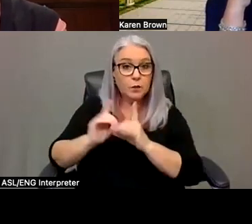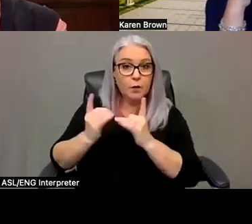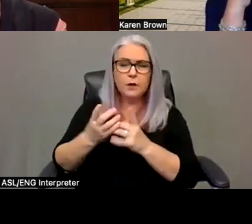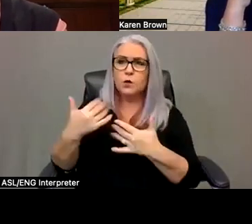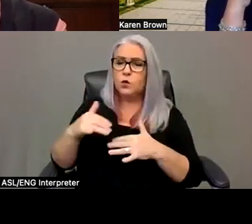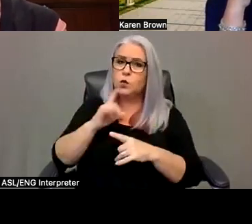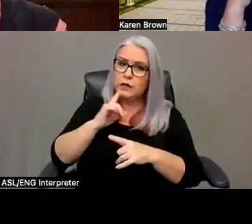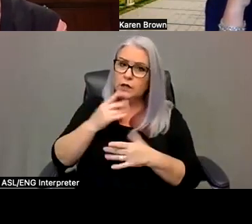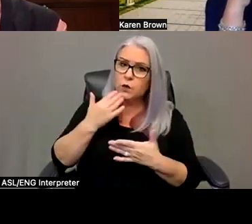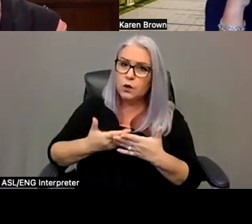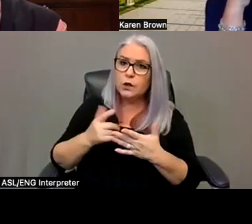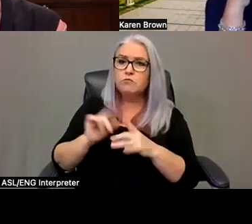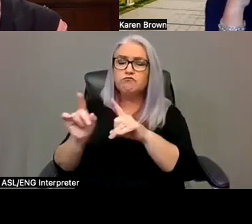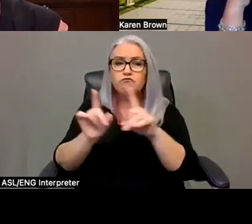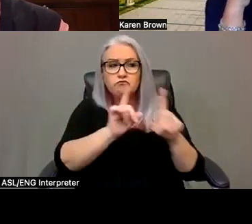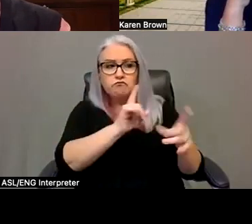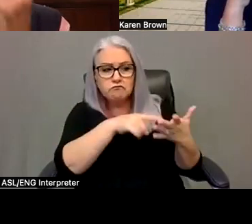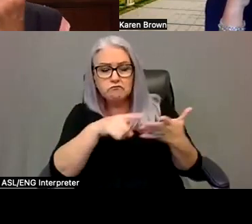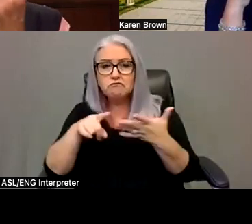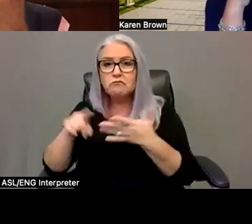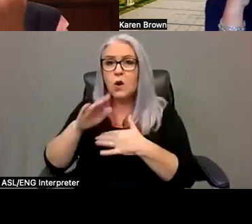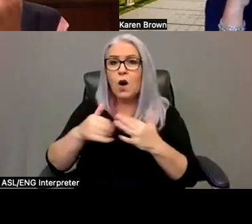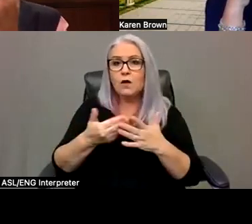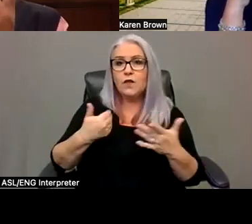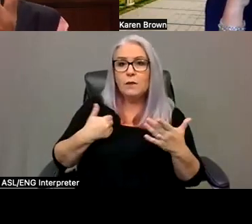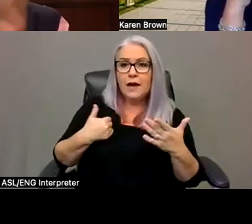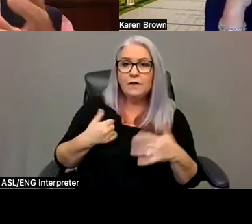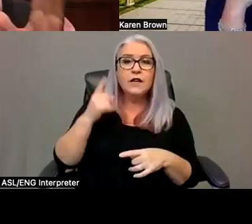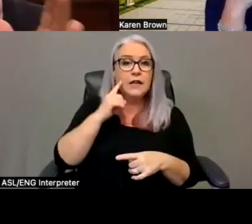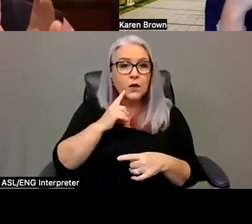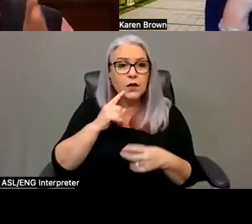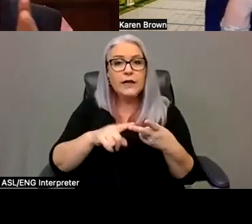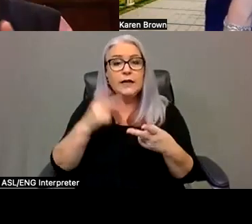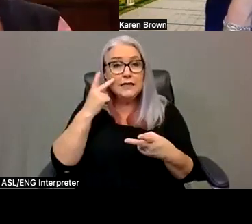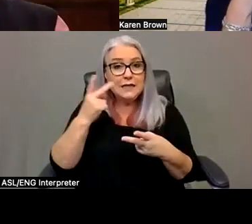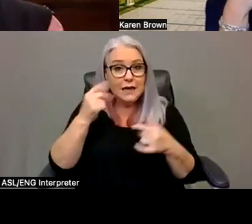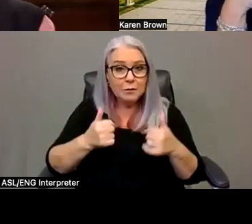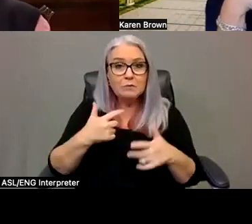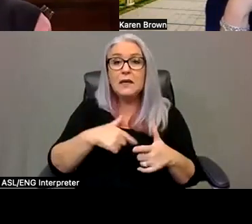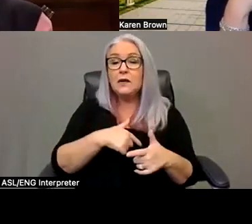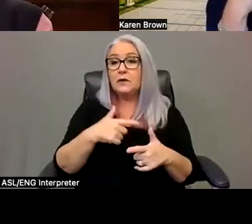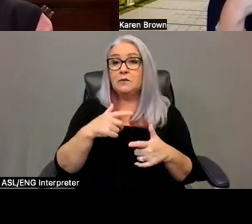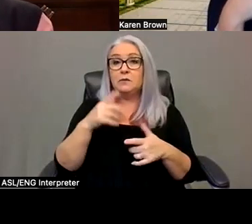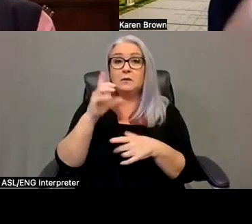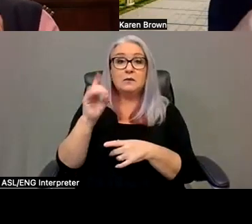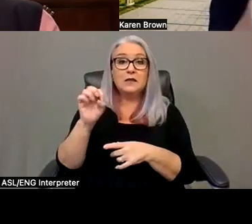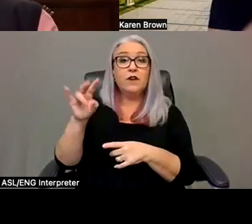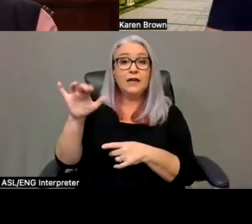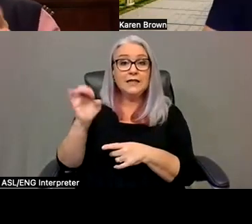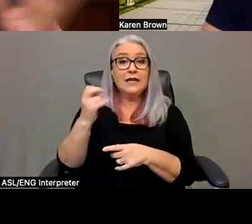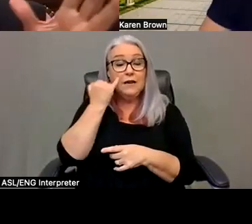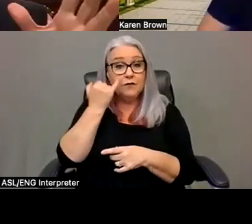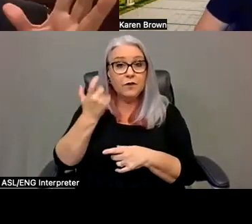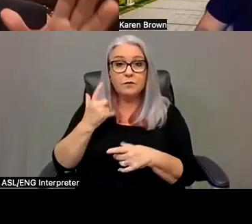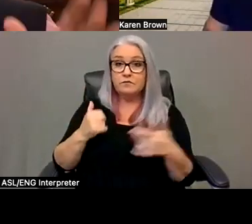out and making sure that all of the buildings have hearing impaired and sight impaired devices. So if an emergency occurs, the devices